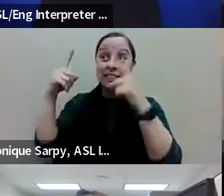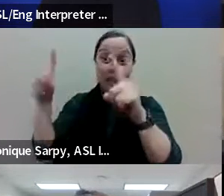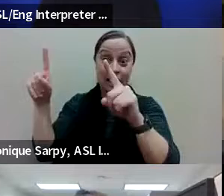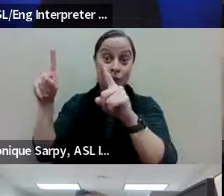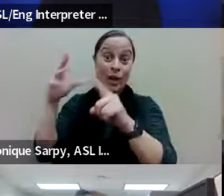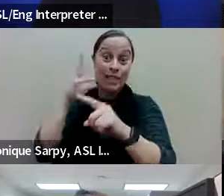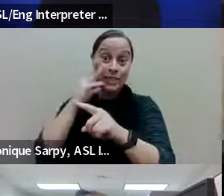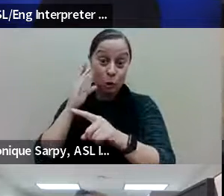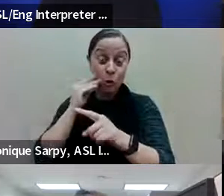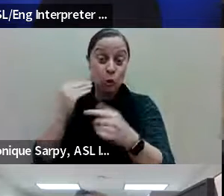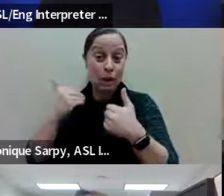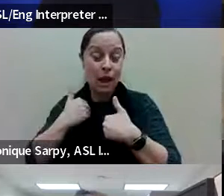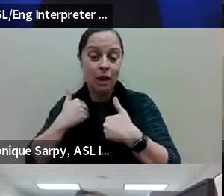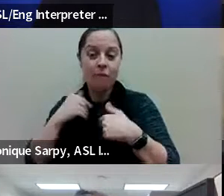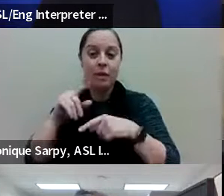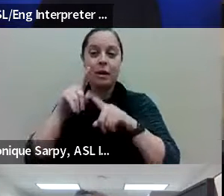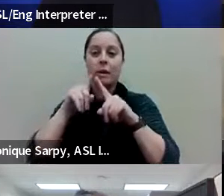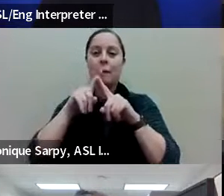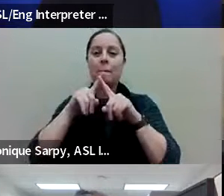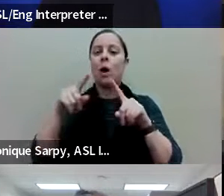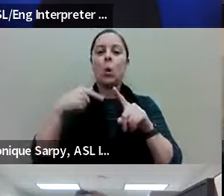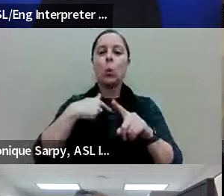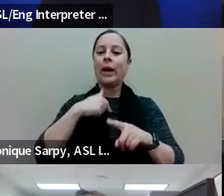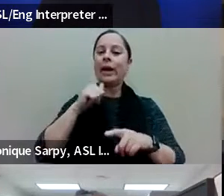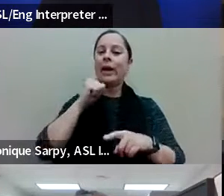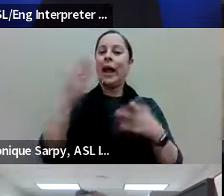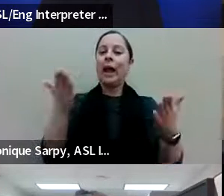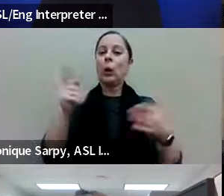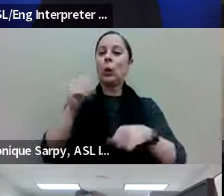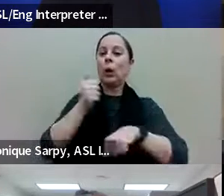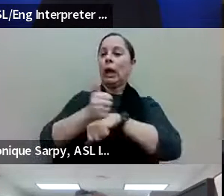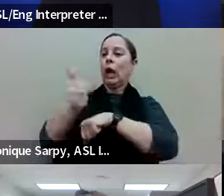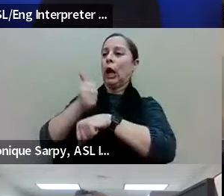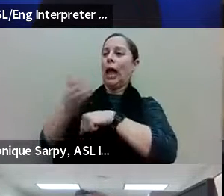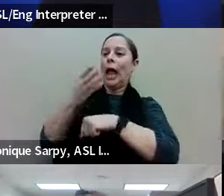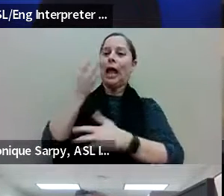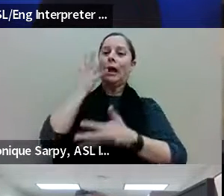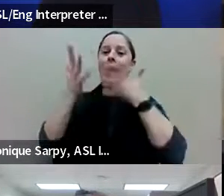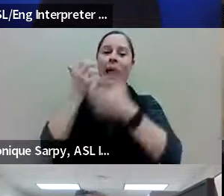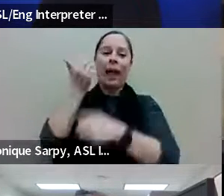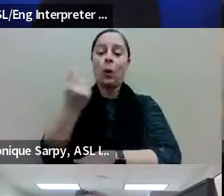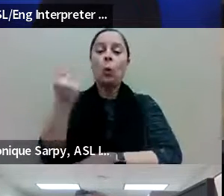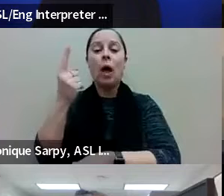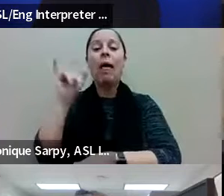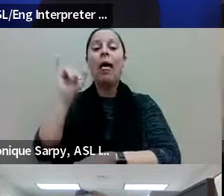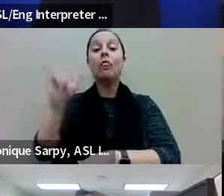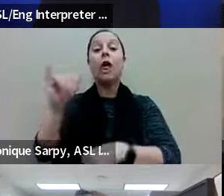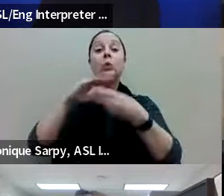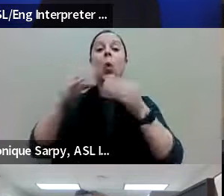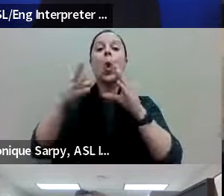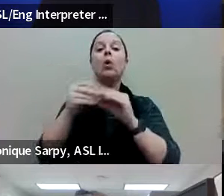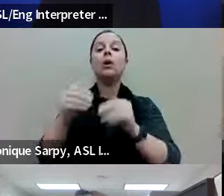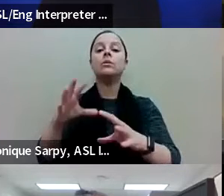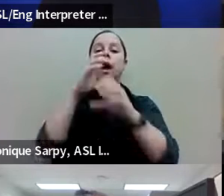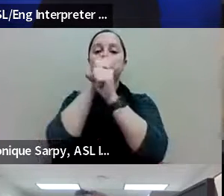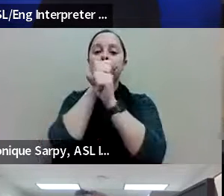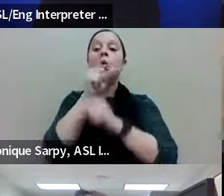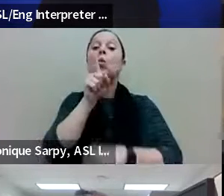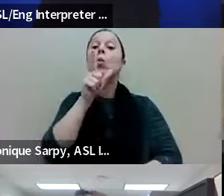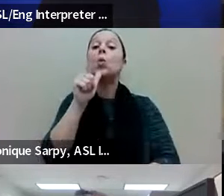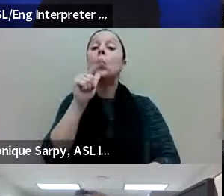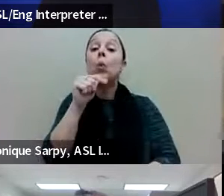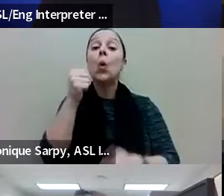but let's, we're not here to shame anybody. So let's sort of keep those stories anonymous in terms of what theater